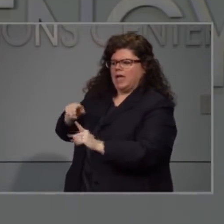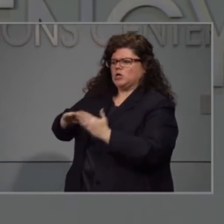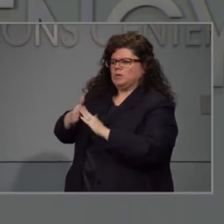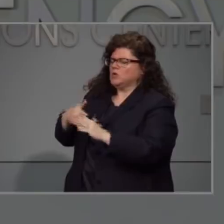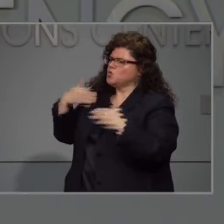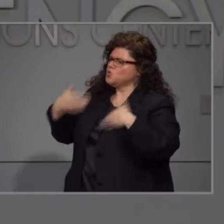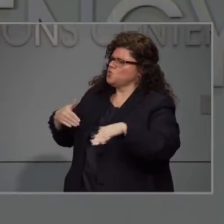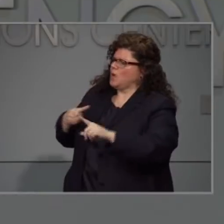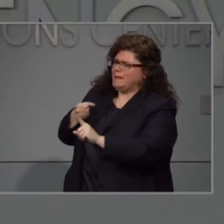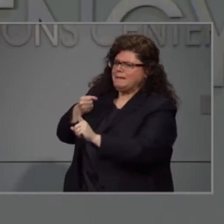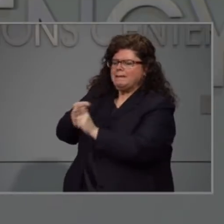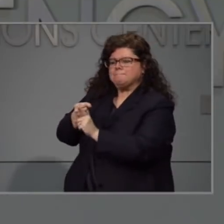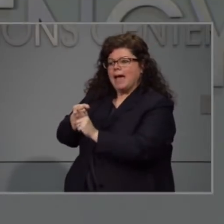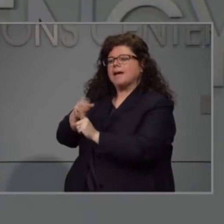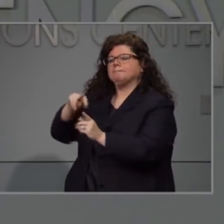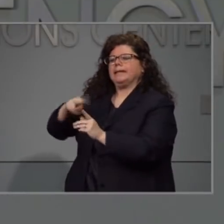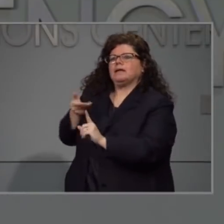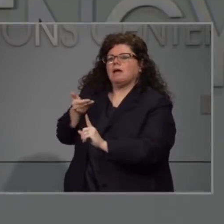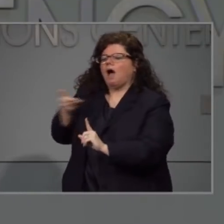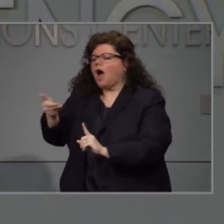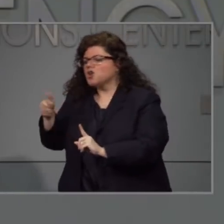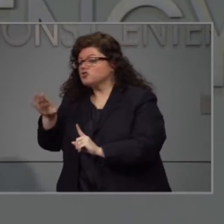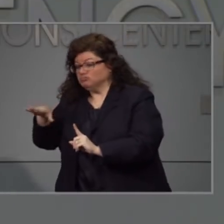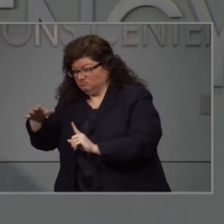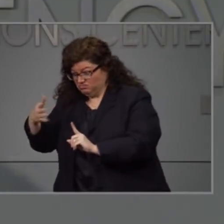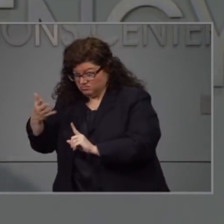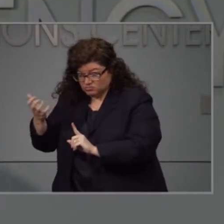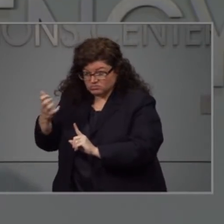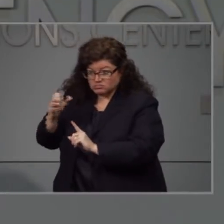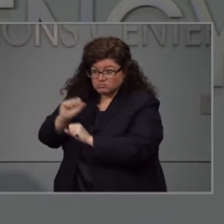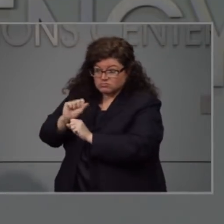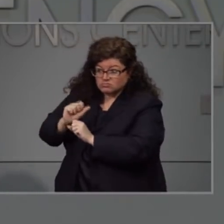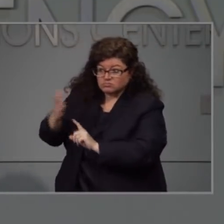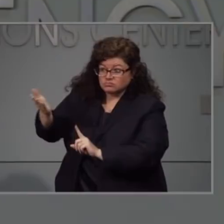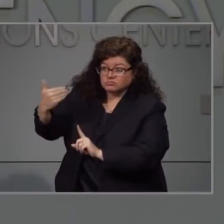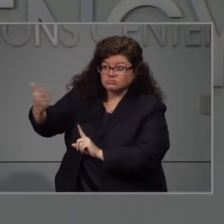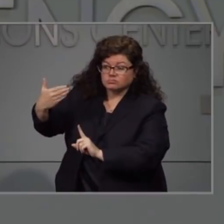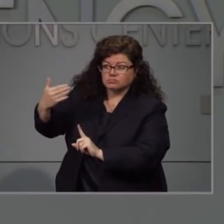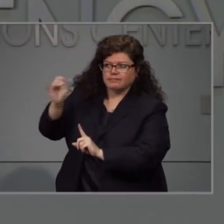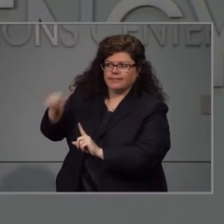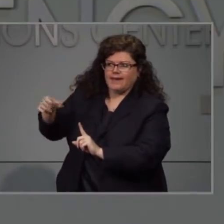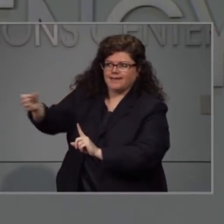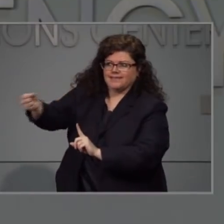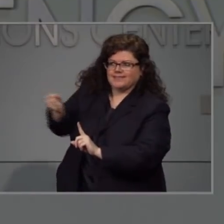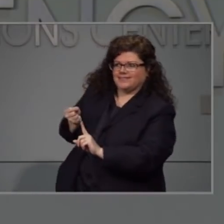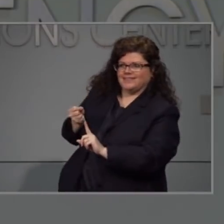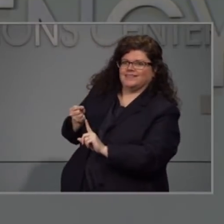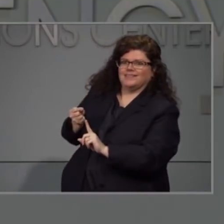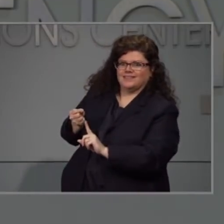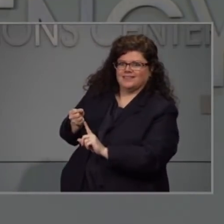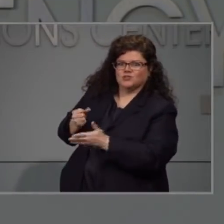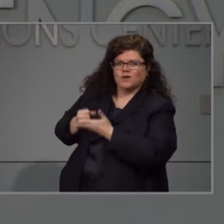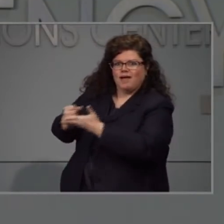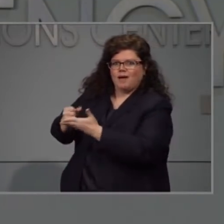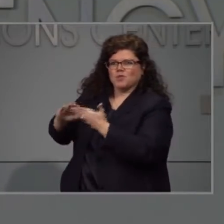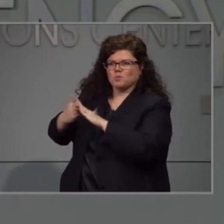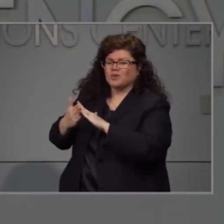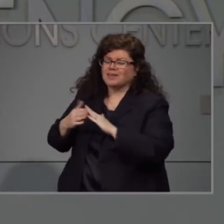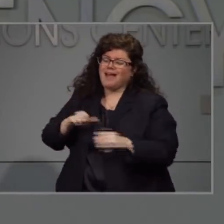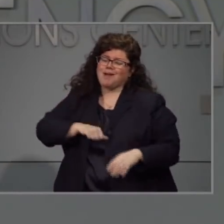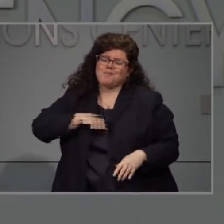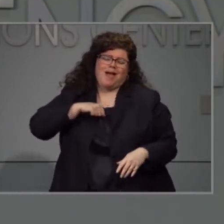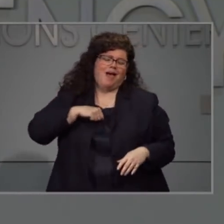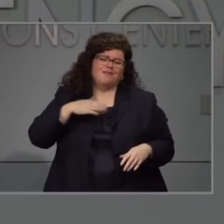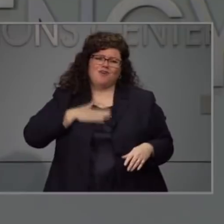impacted by this virus. And so we are taking our time to make sure we get that right. I'm very proud of our team and our